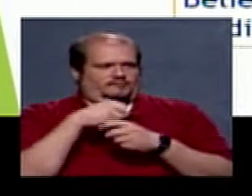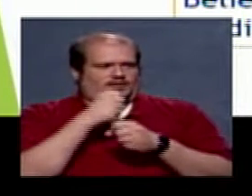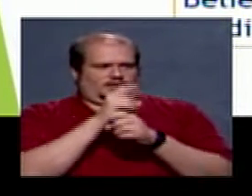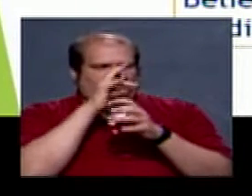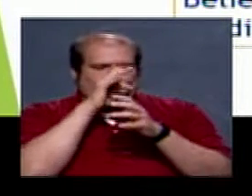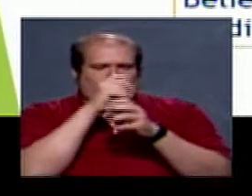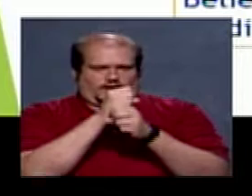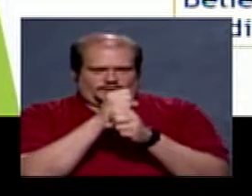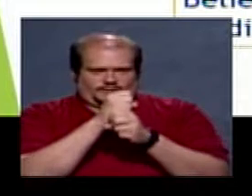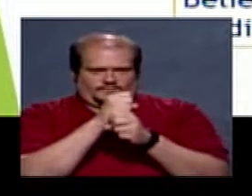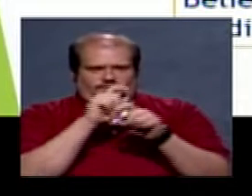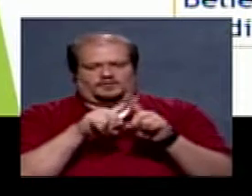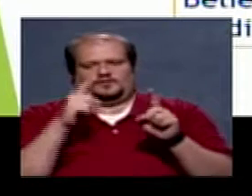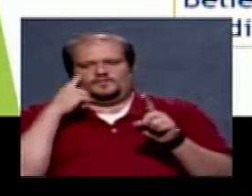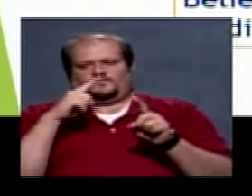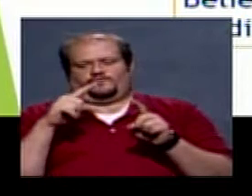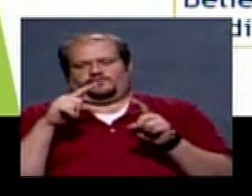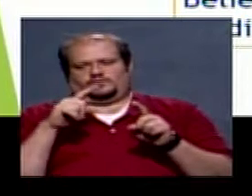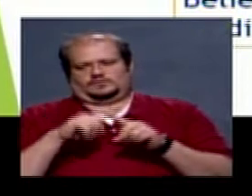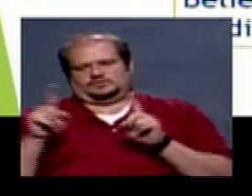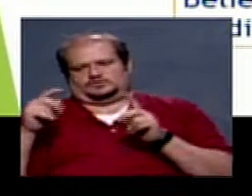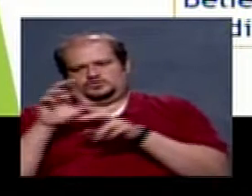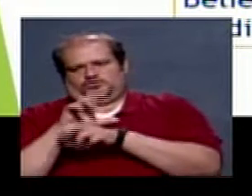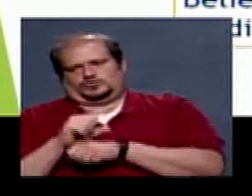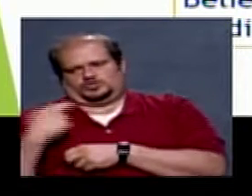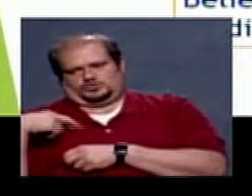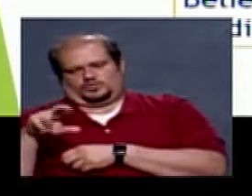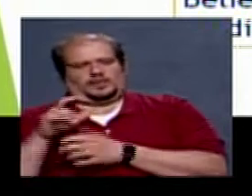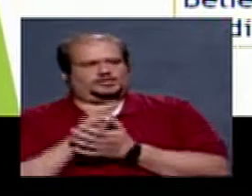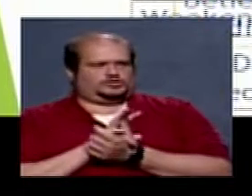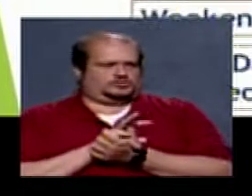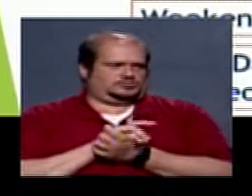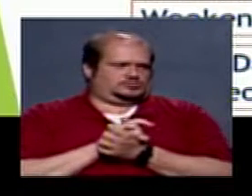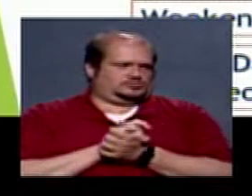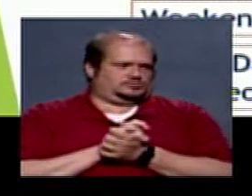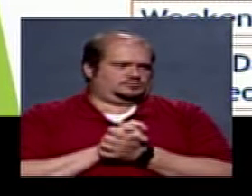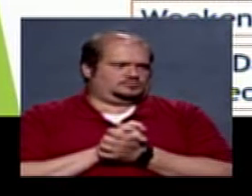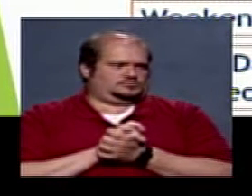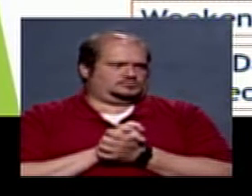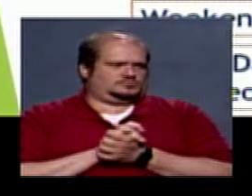belief made it an attractive alternative for traditional religion.